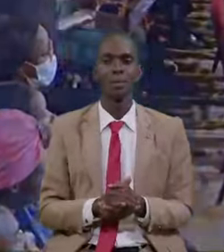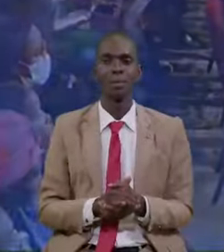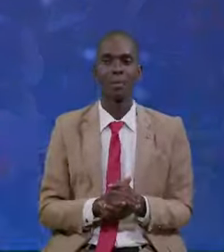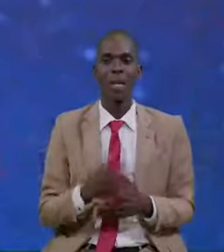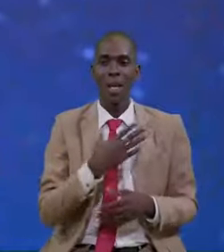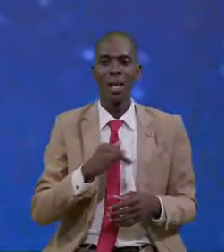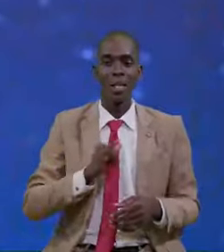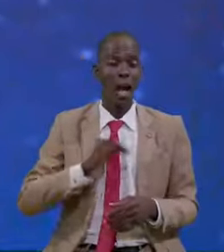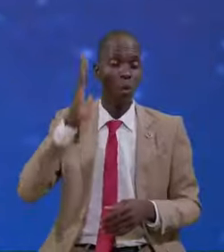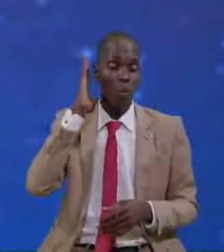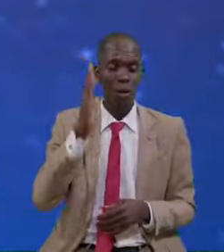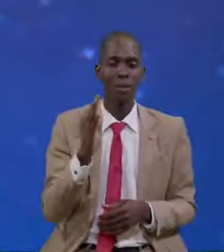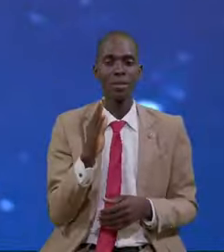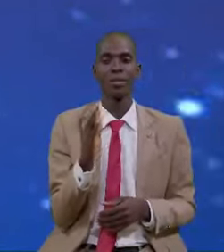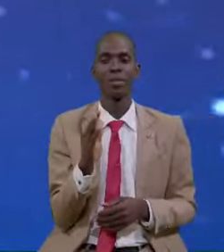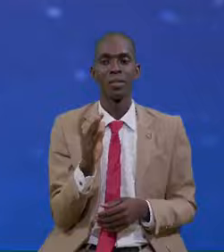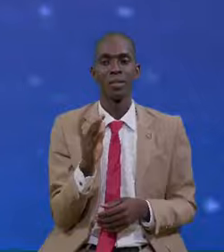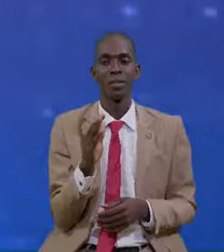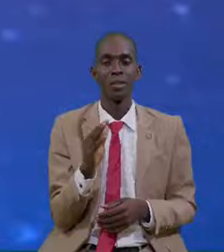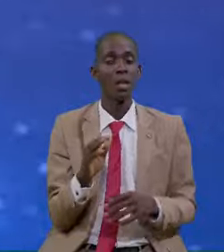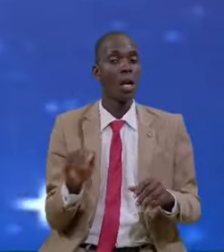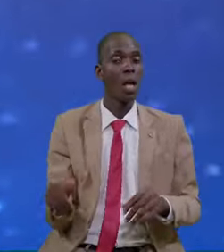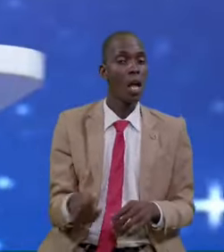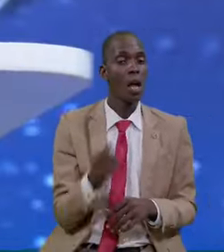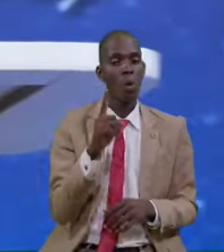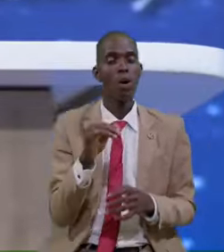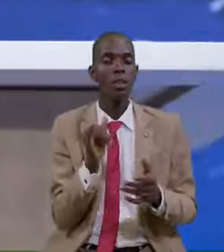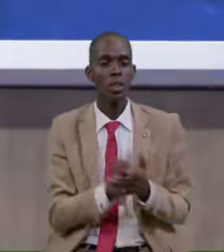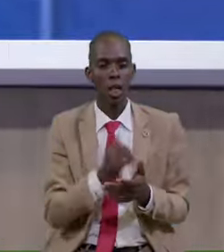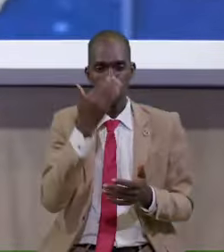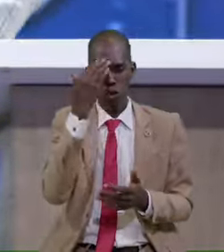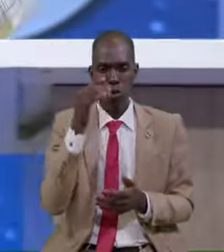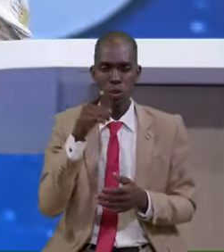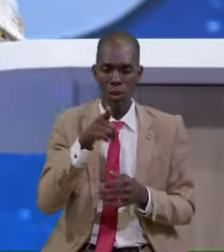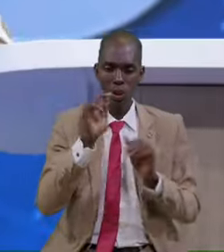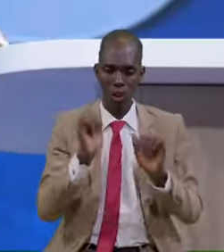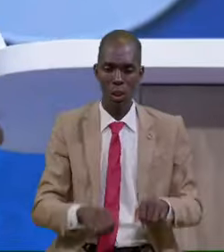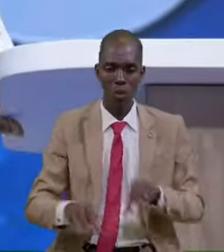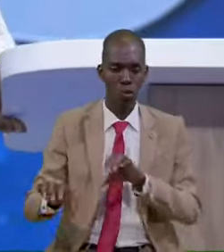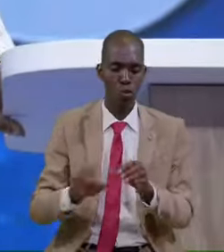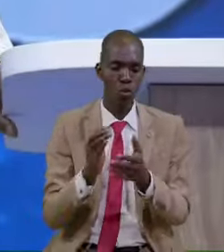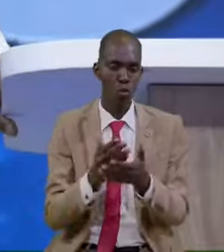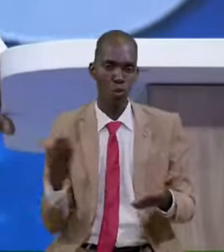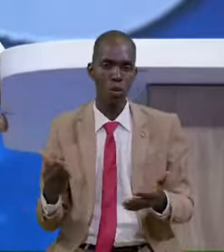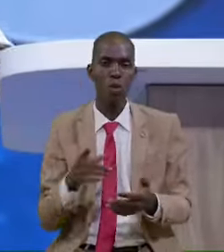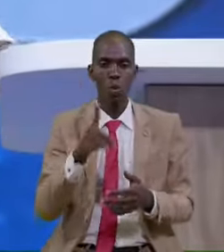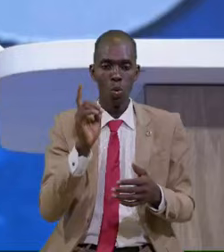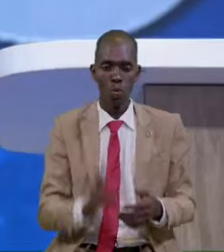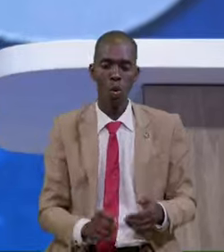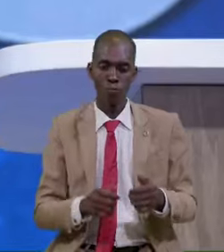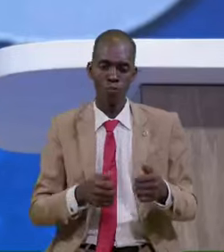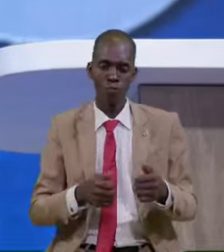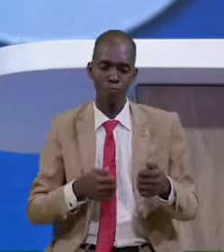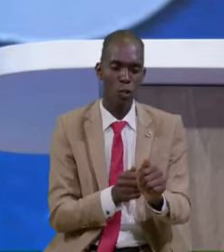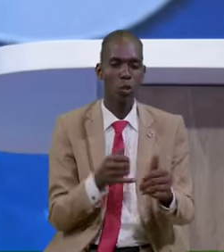will. You know, anybody who knows he can do something, he must follow it up with, I